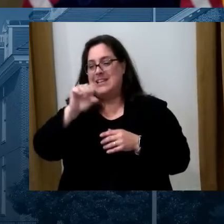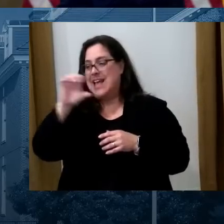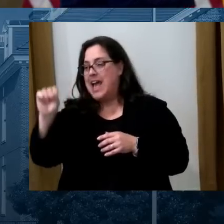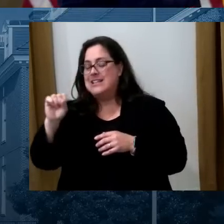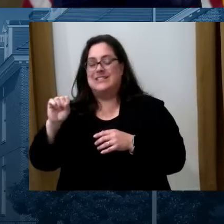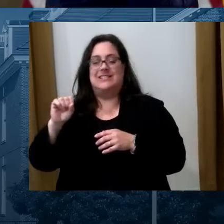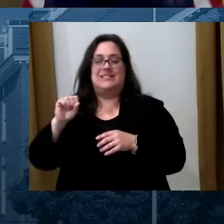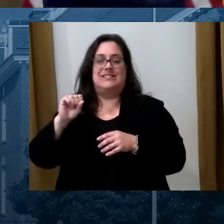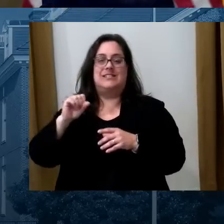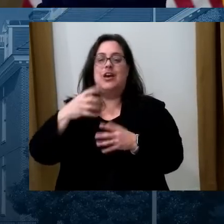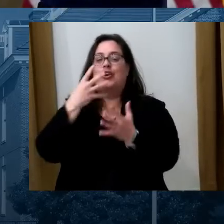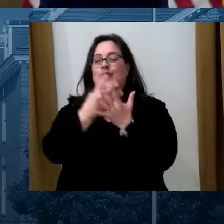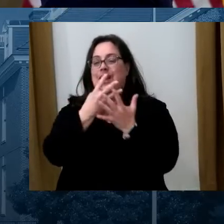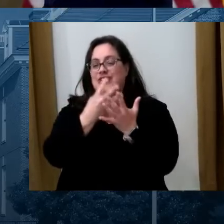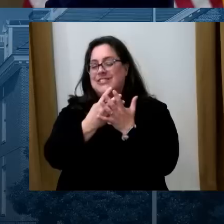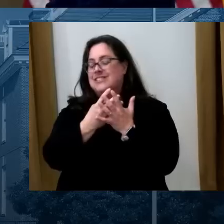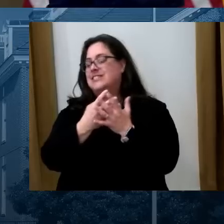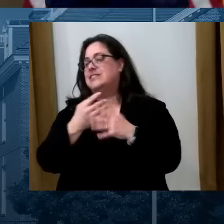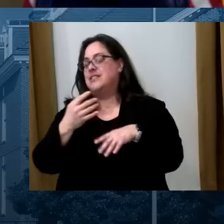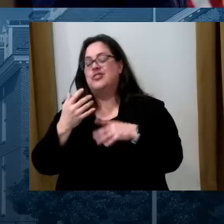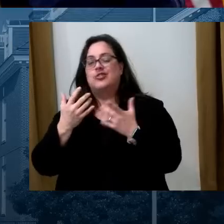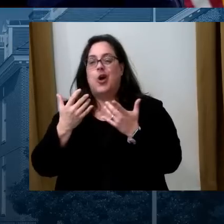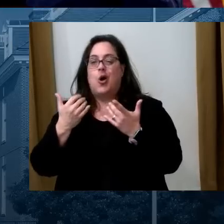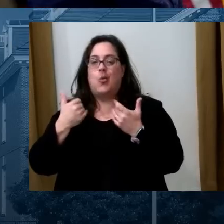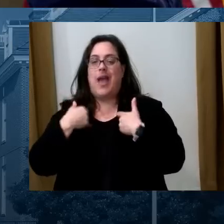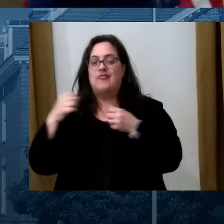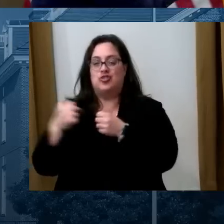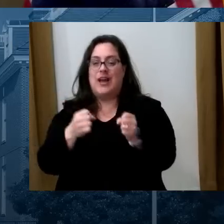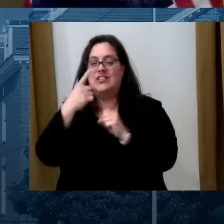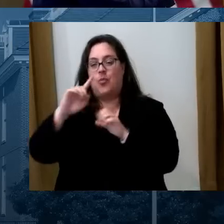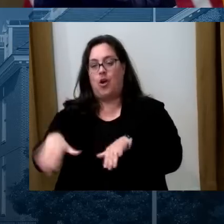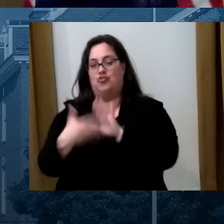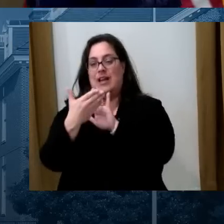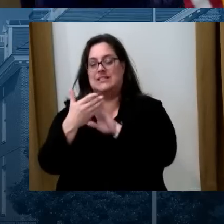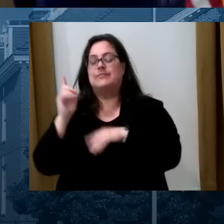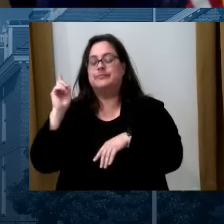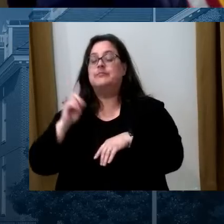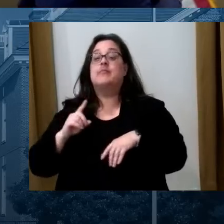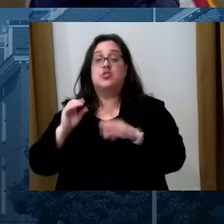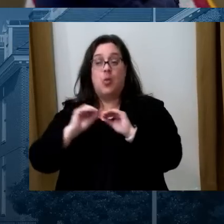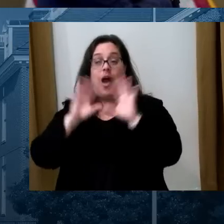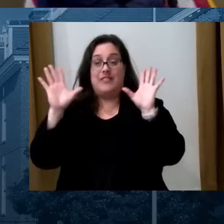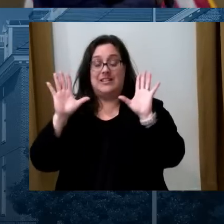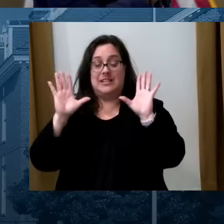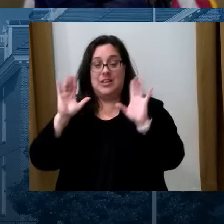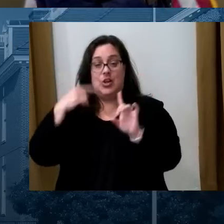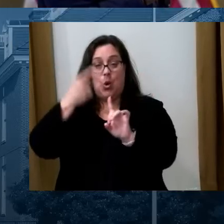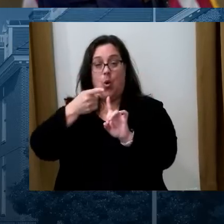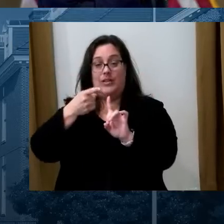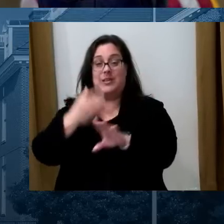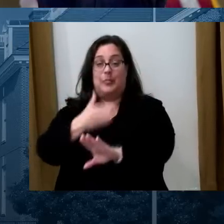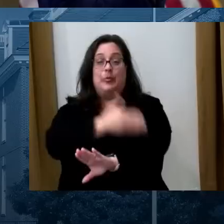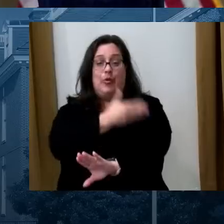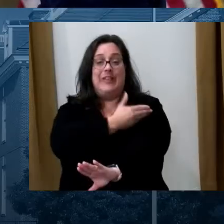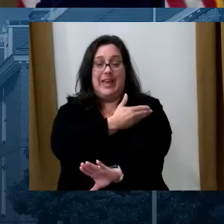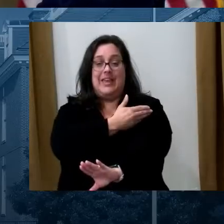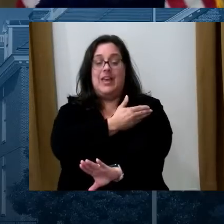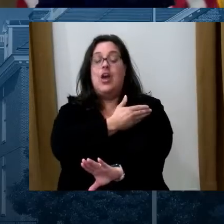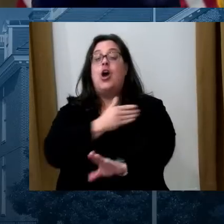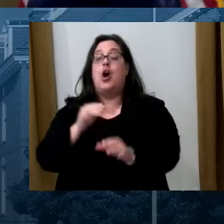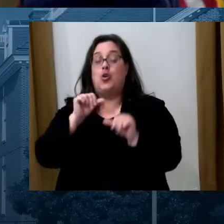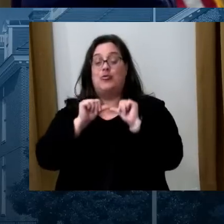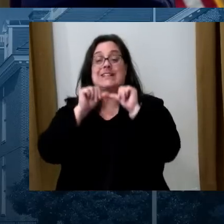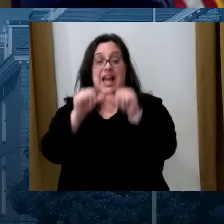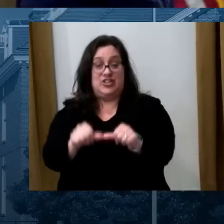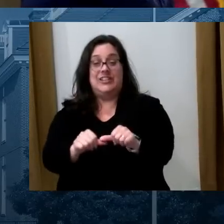DHSS and corrections, and so this is a strategy to address that. So obviously, recruitment and retention initiatives are included in this budget on